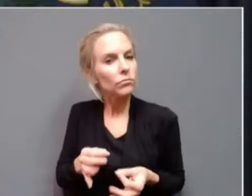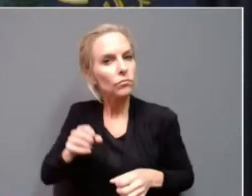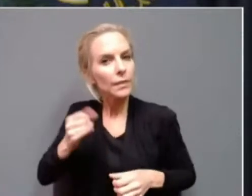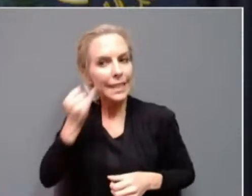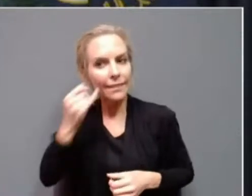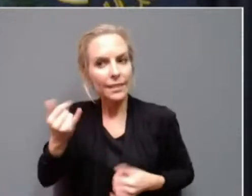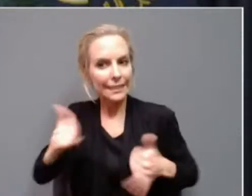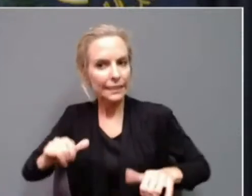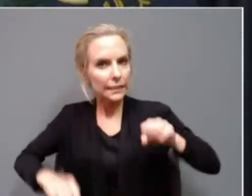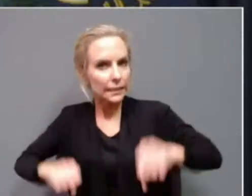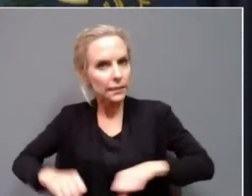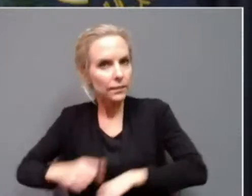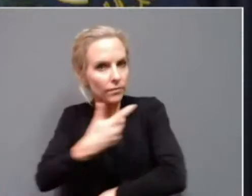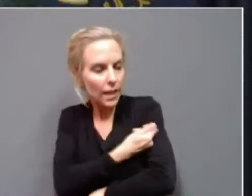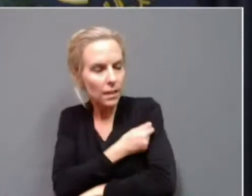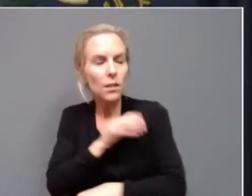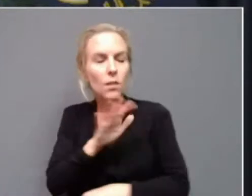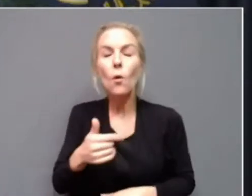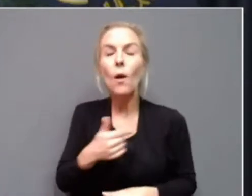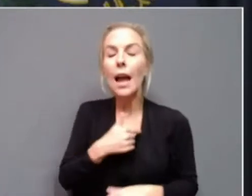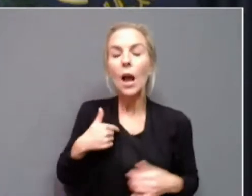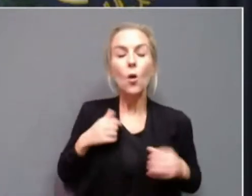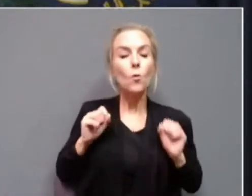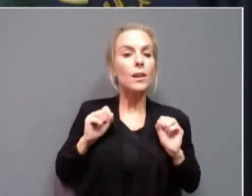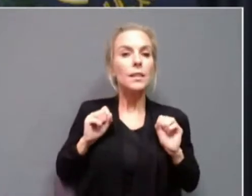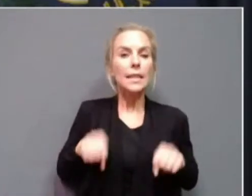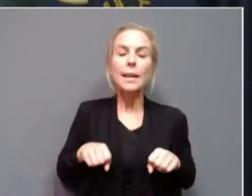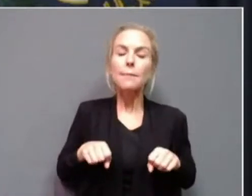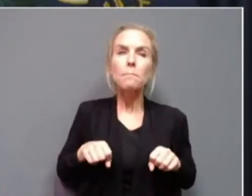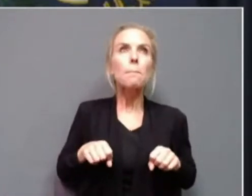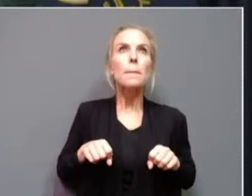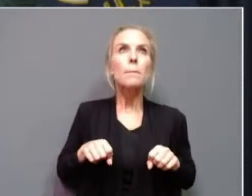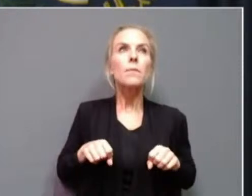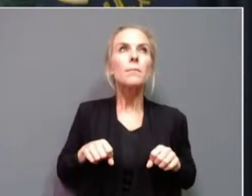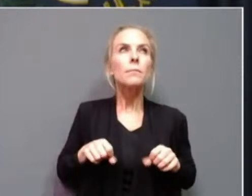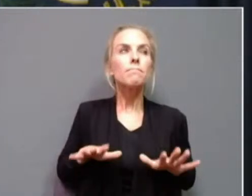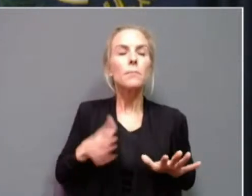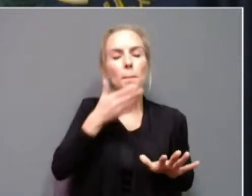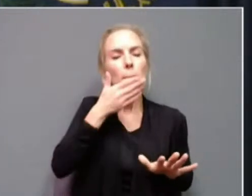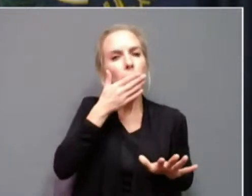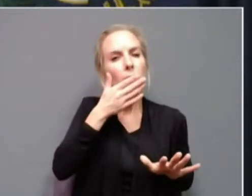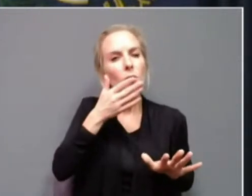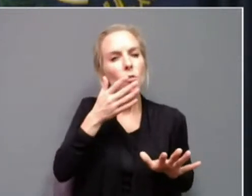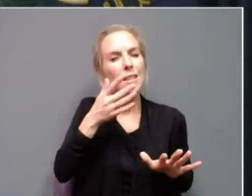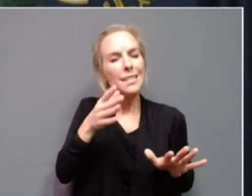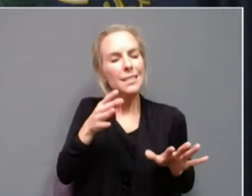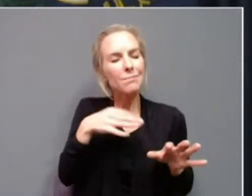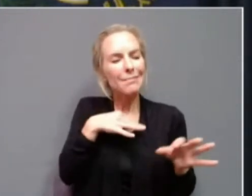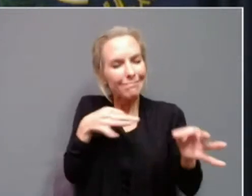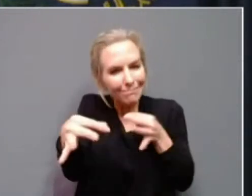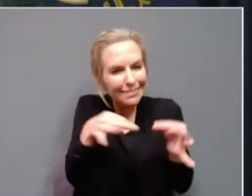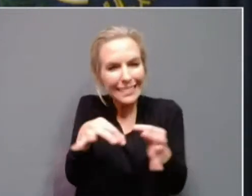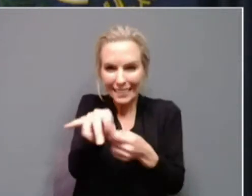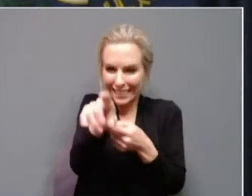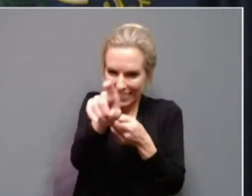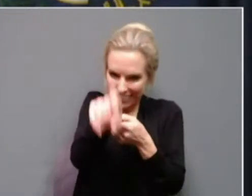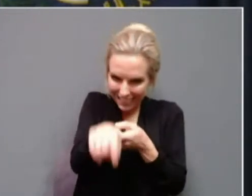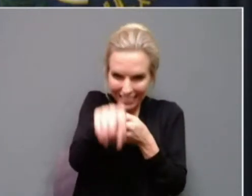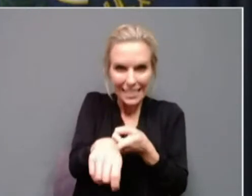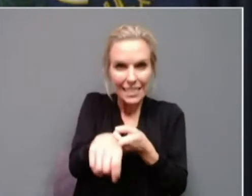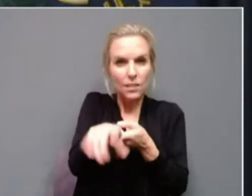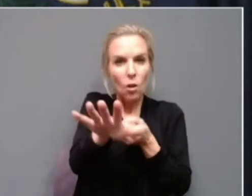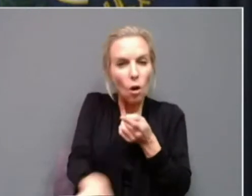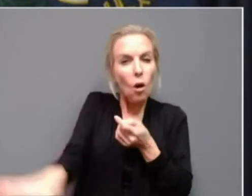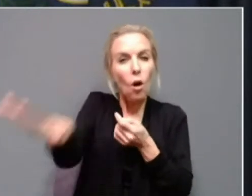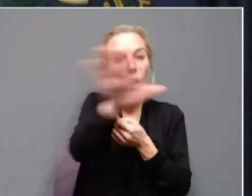But I think that how we can best explain the need for people across the Commonwealth to